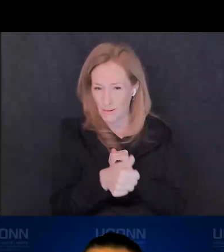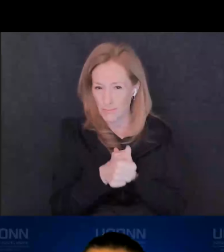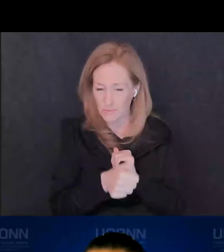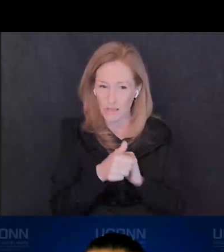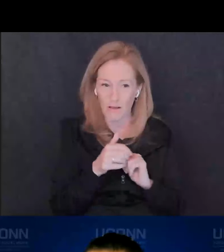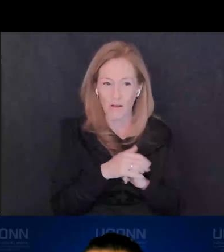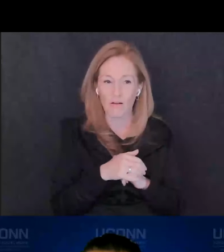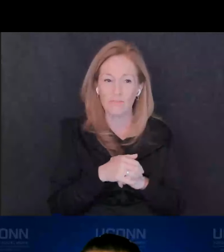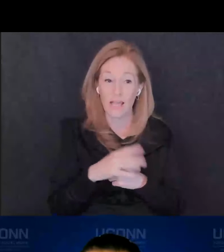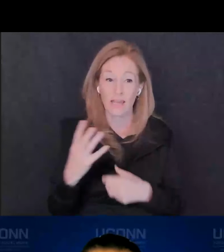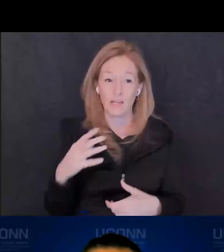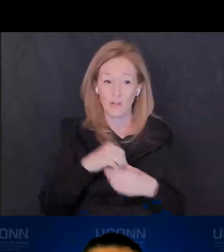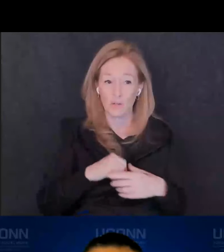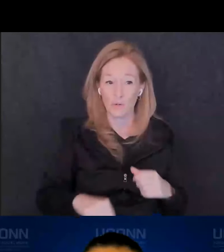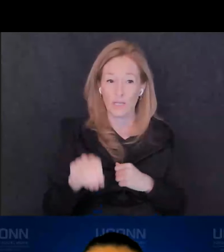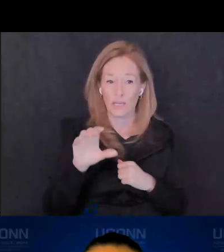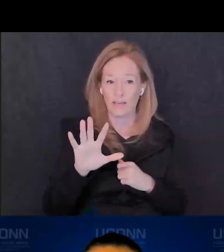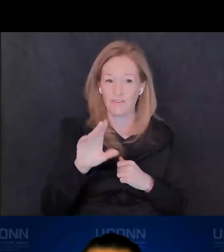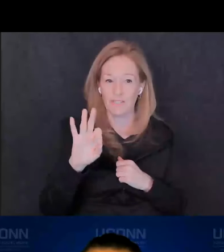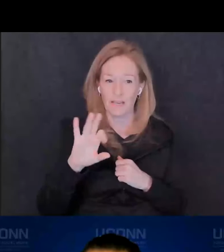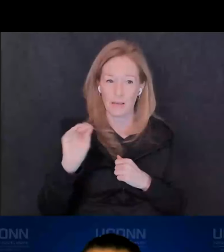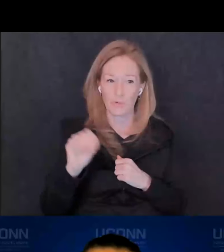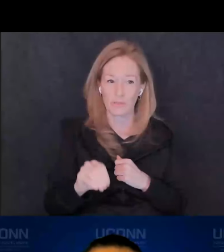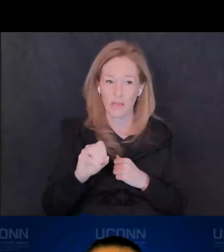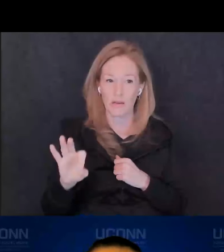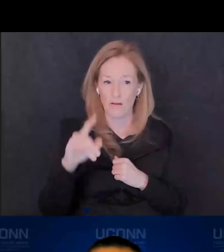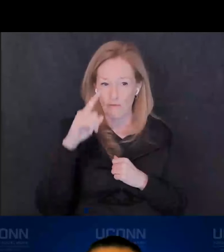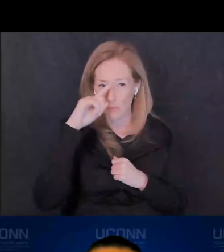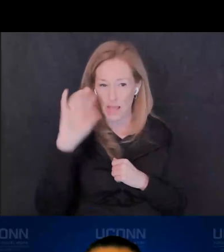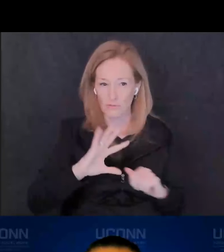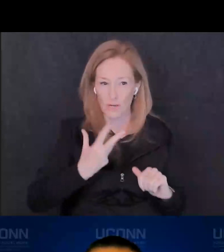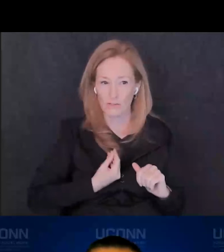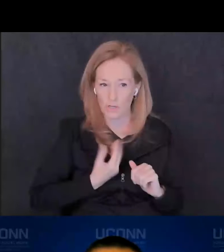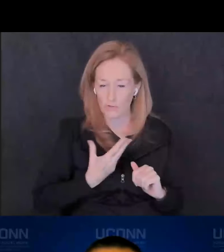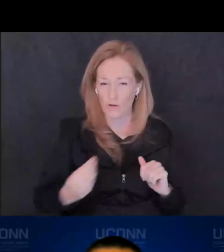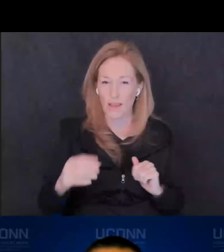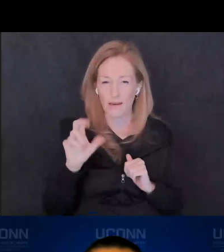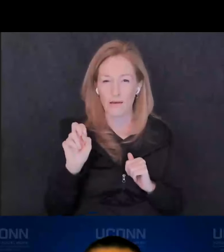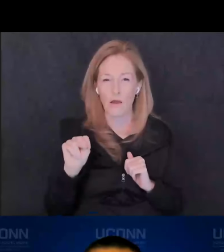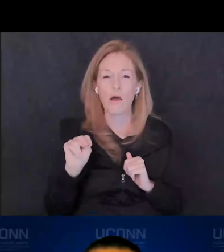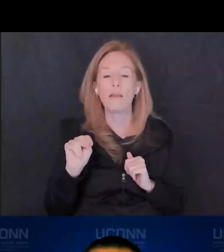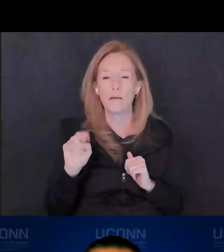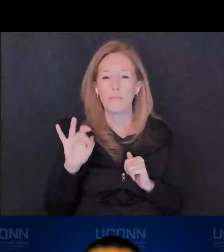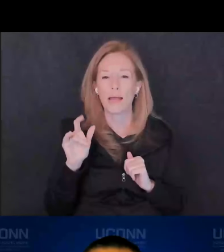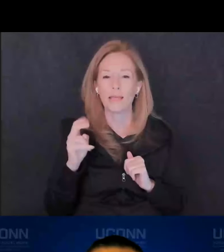Black transgender and non-binary youth. So these are really large numbers. Next slide.